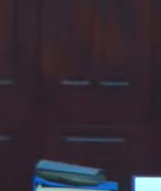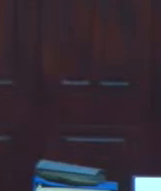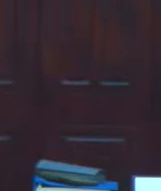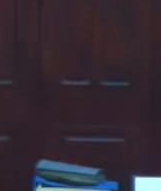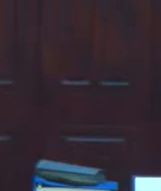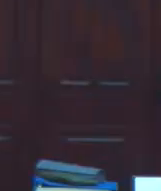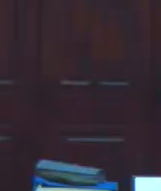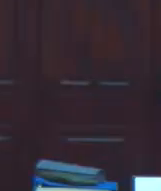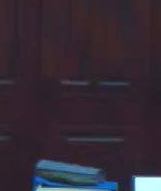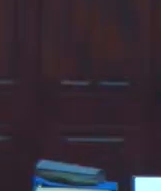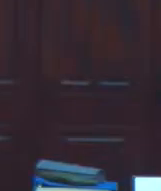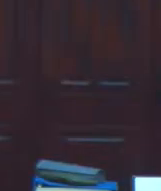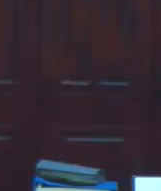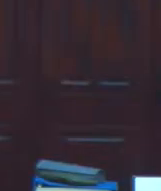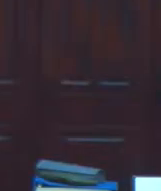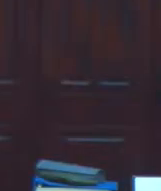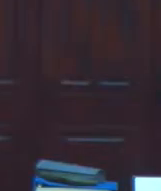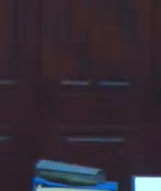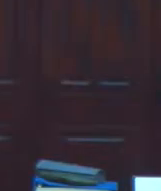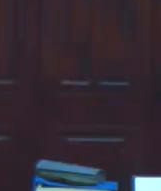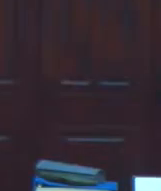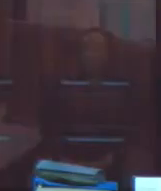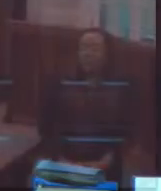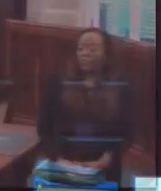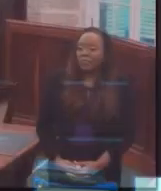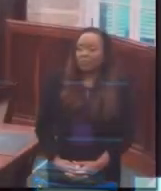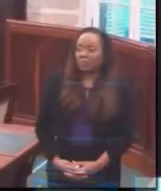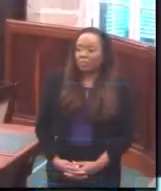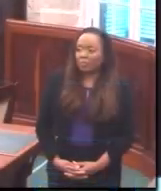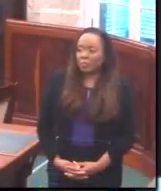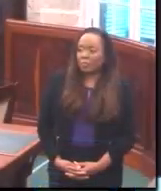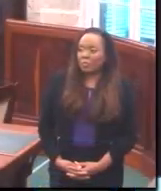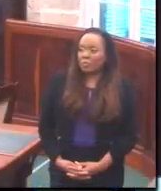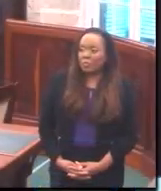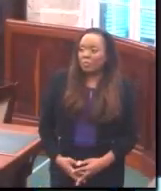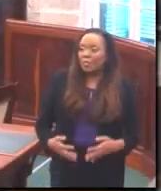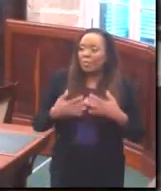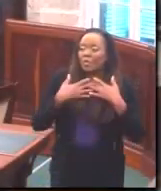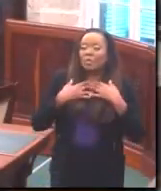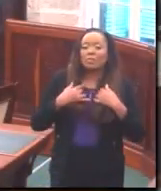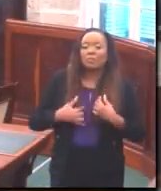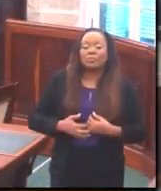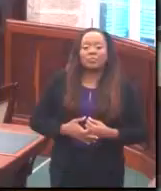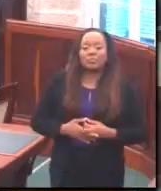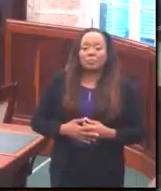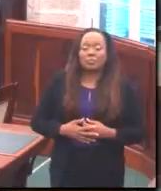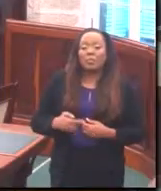Continue, I remember. Oh, how I cherish freedom of speech. Oh, how I cherish freedom of speech.